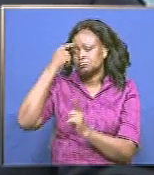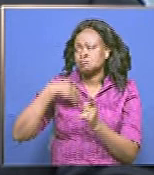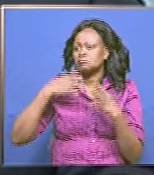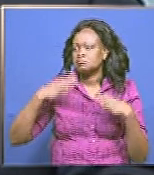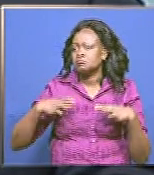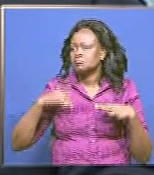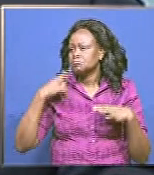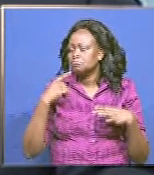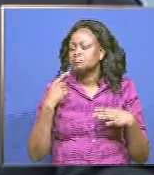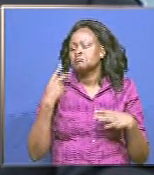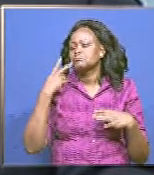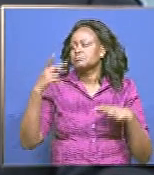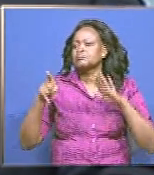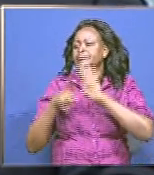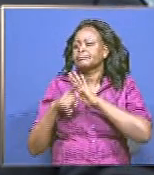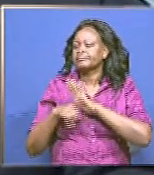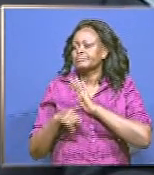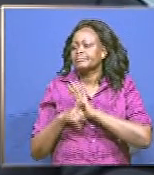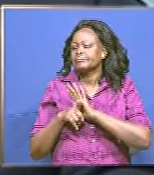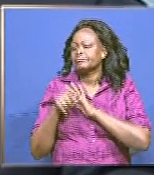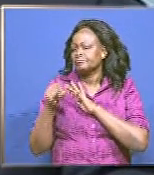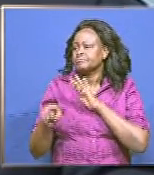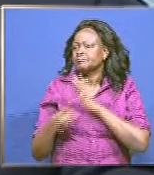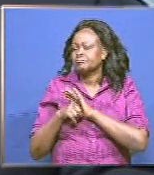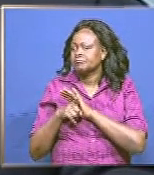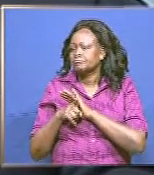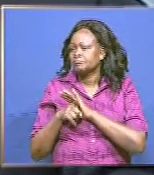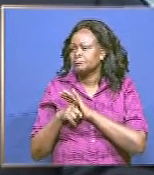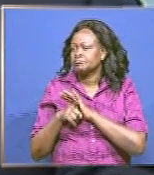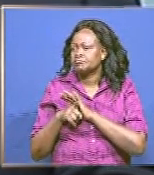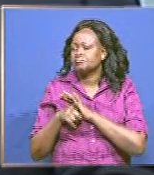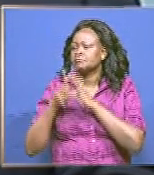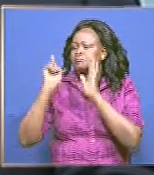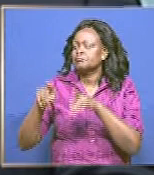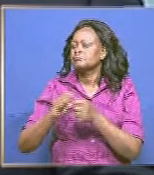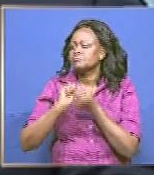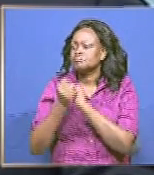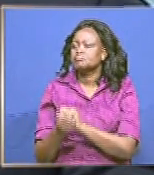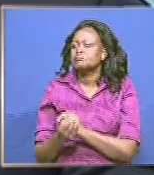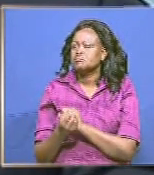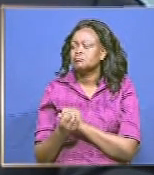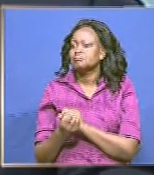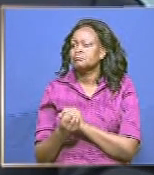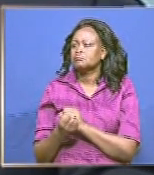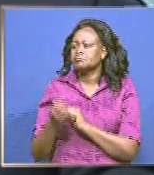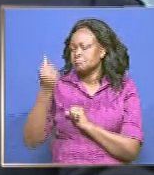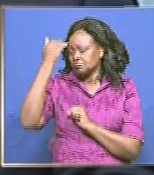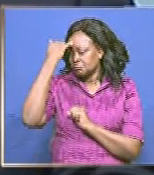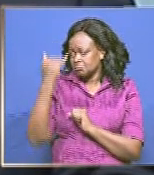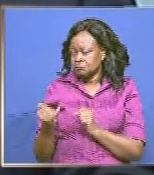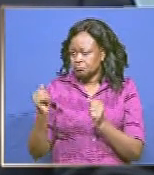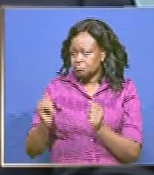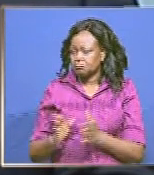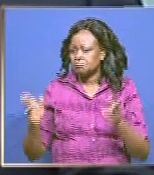are looking at it negatively. Mm-hmm. And that negativity needs to be changed. Because there is a general perception